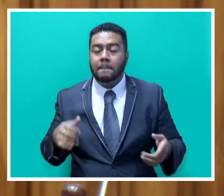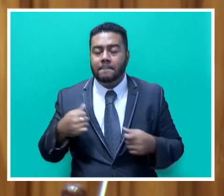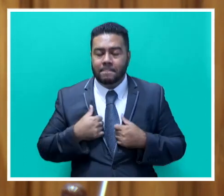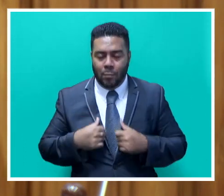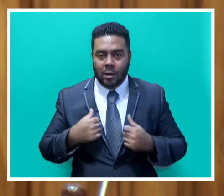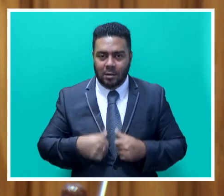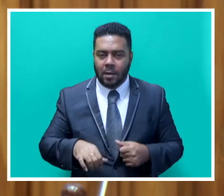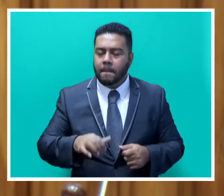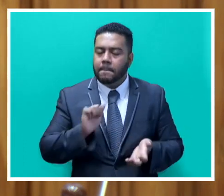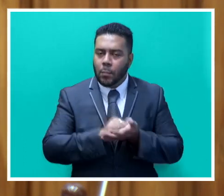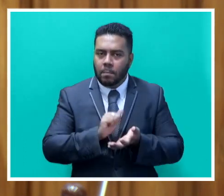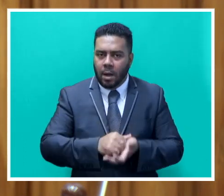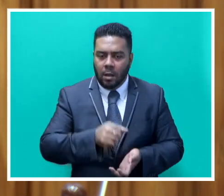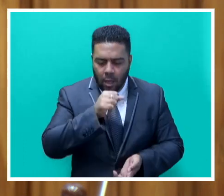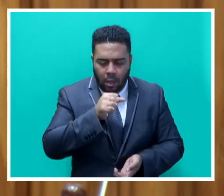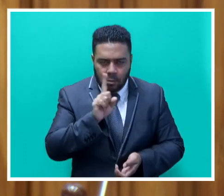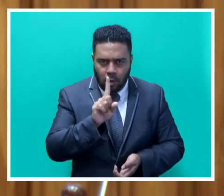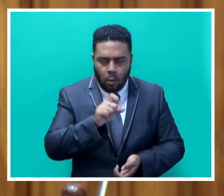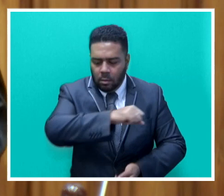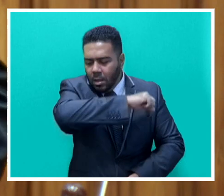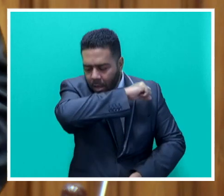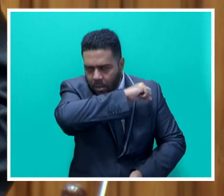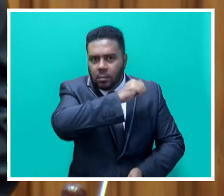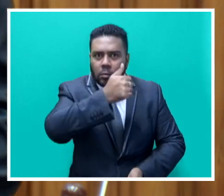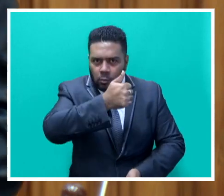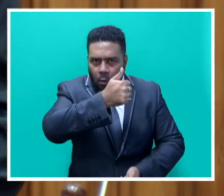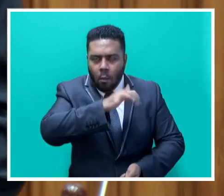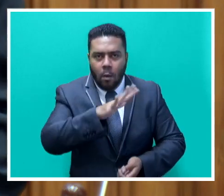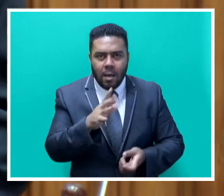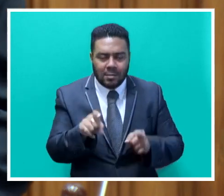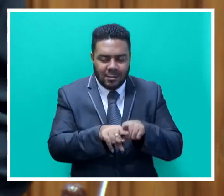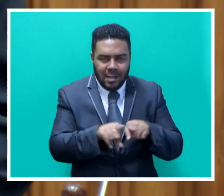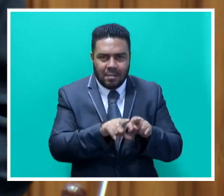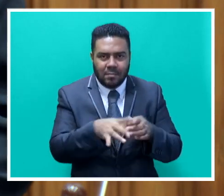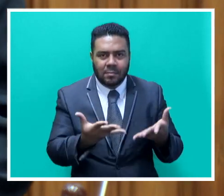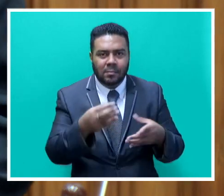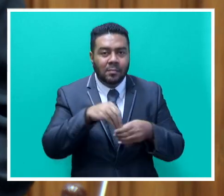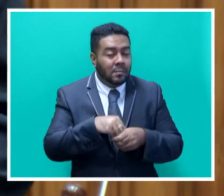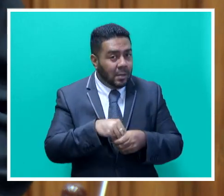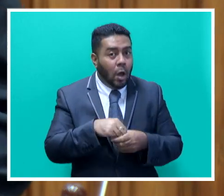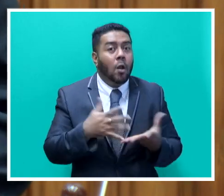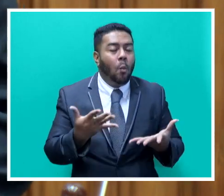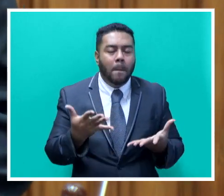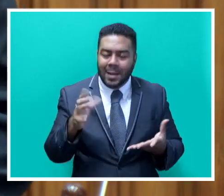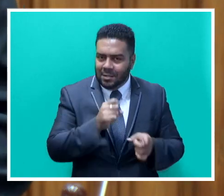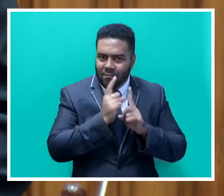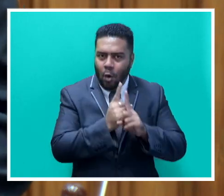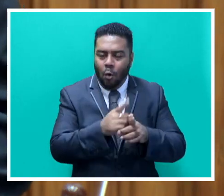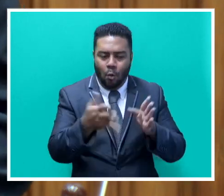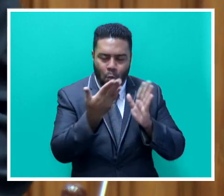correct cough and sneeze etiquette until we reach our full vaccination targets. These COVID-safe measures are essential and